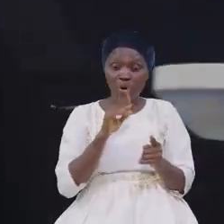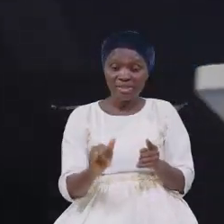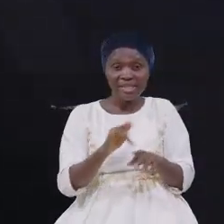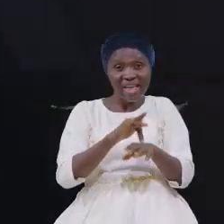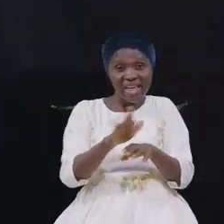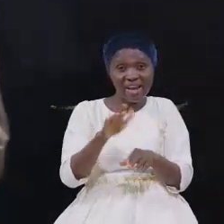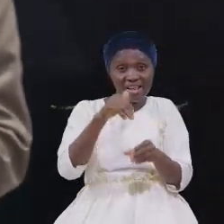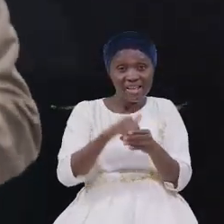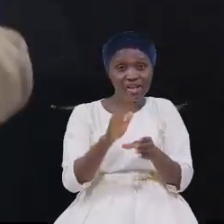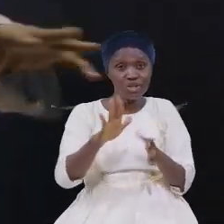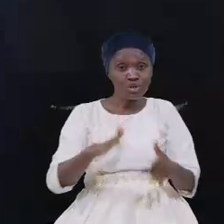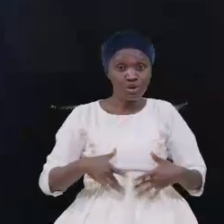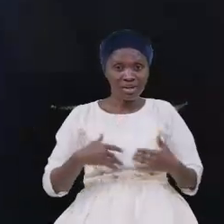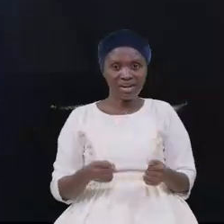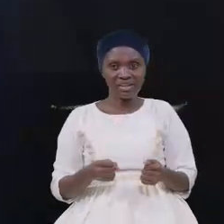you have not gone there,